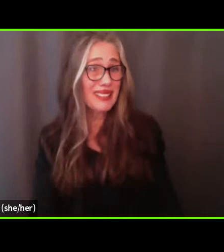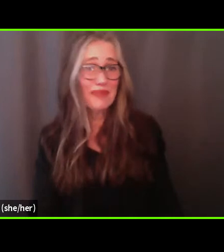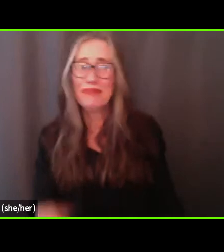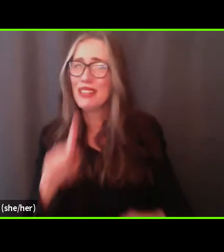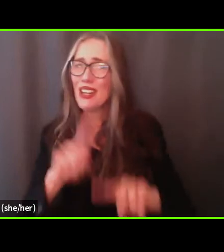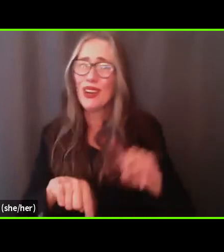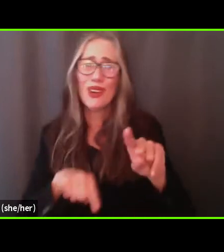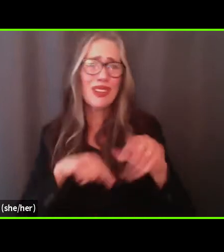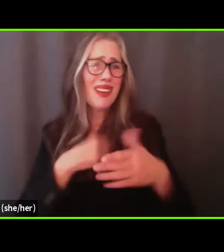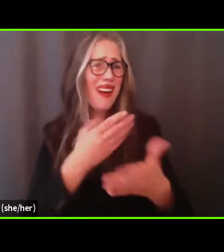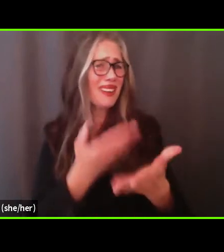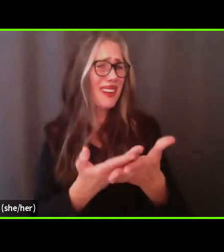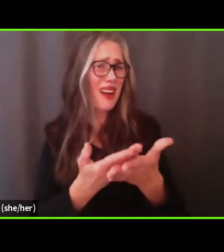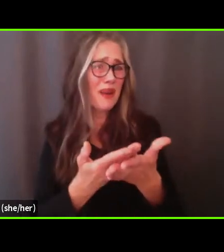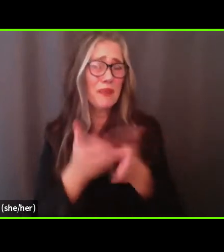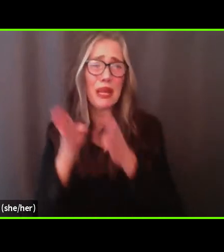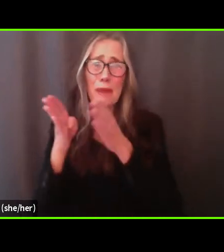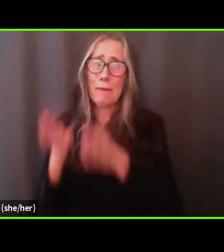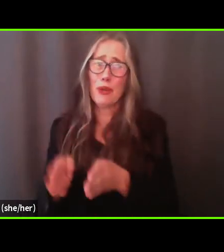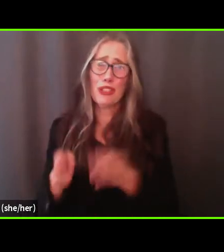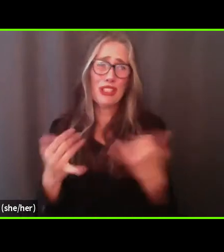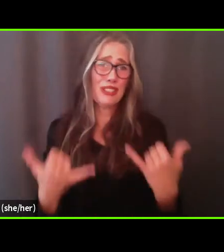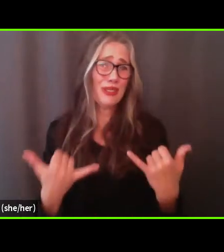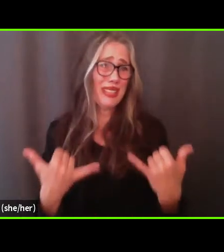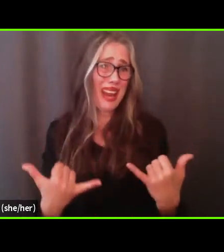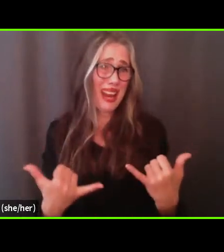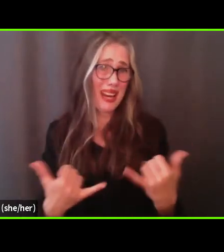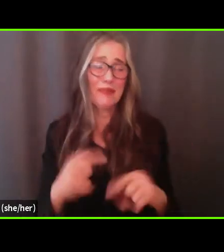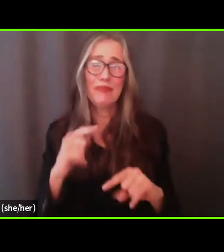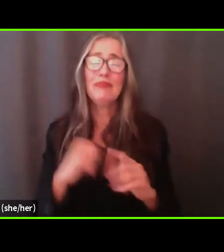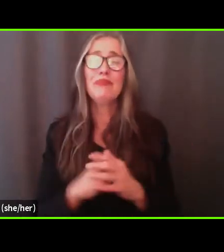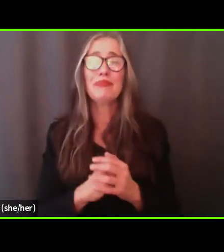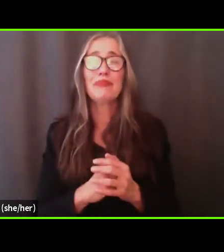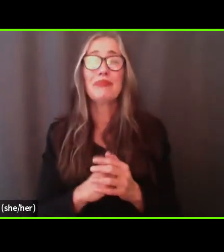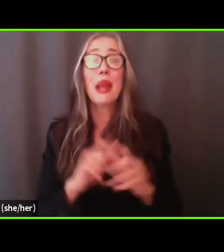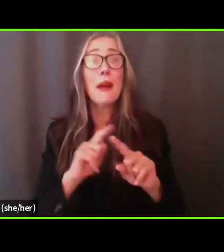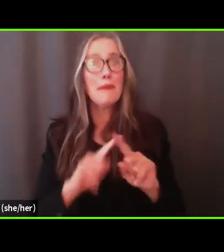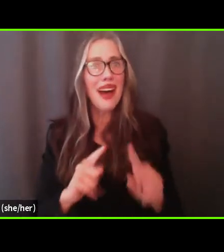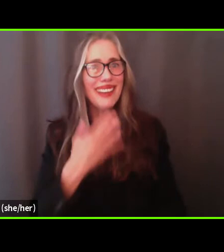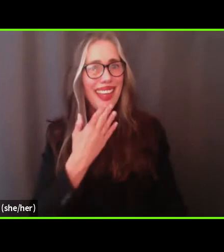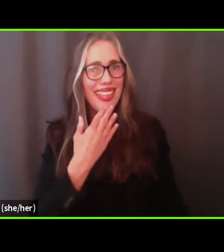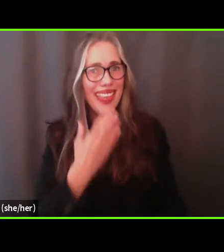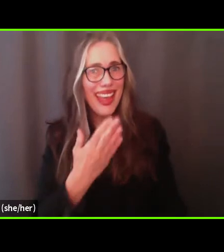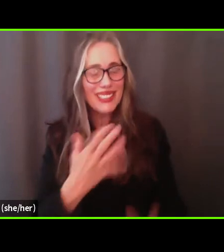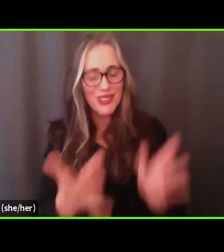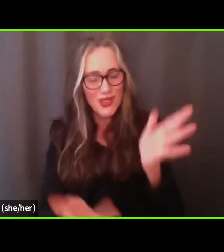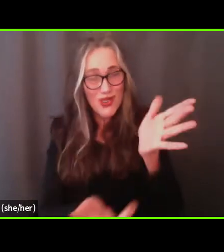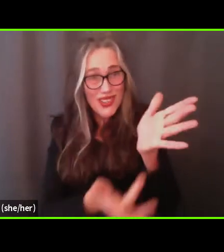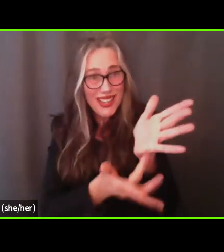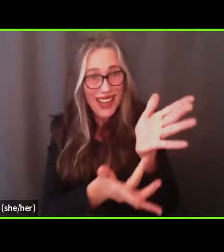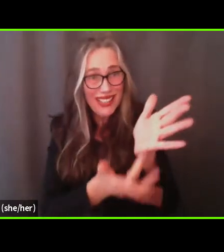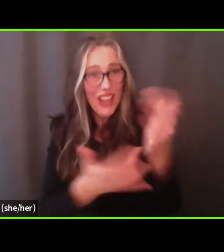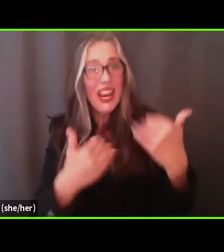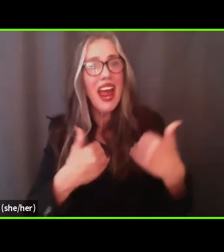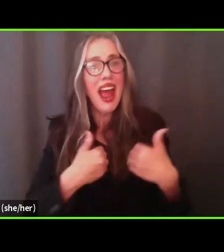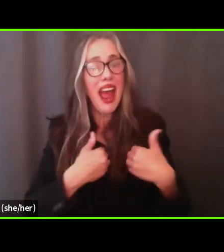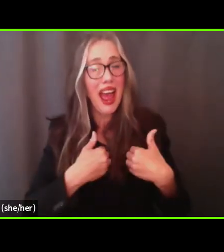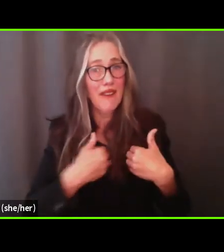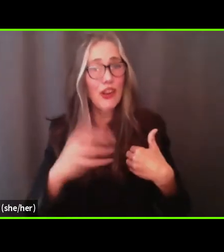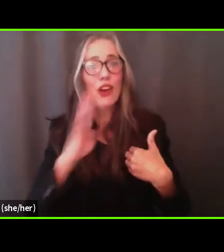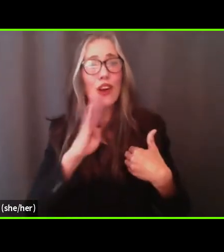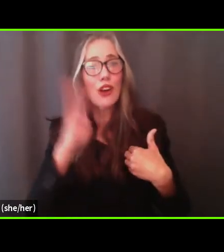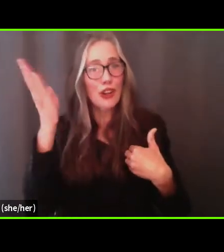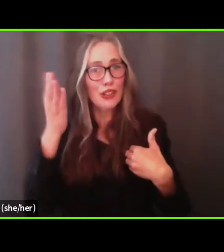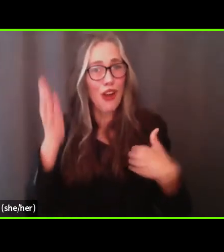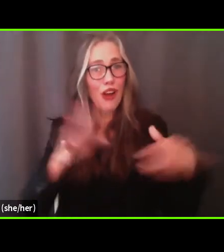with us in person but we have thanks to technology a recording of her talk so i'm gonna go ahead